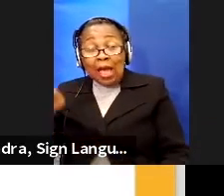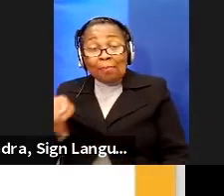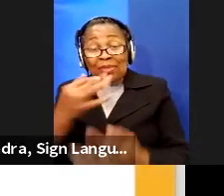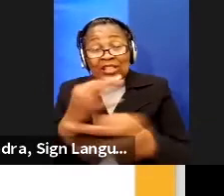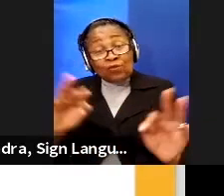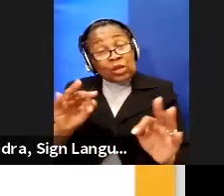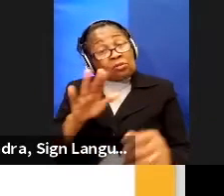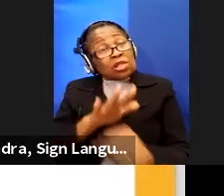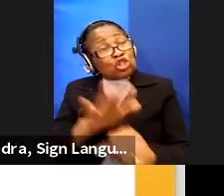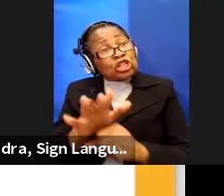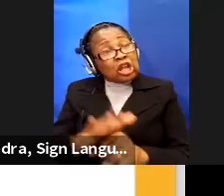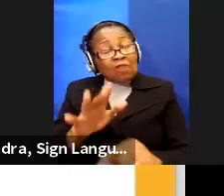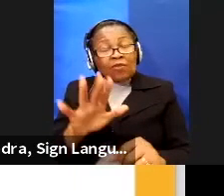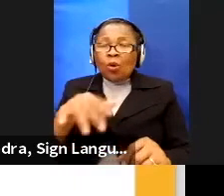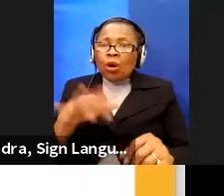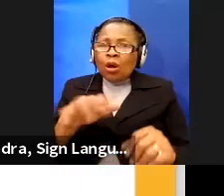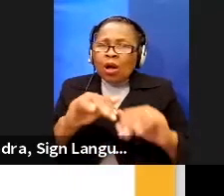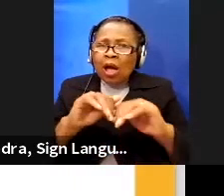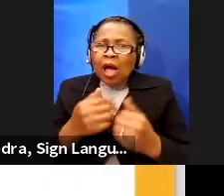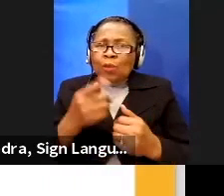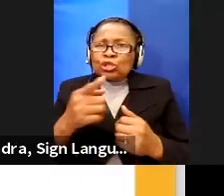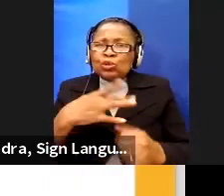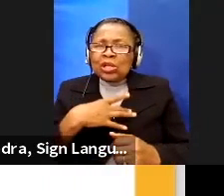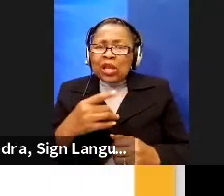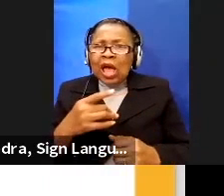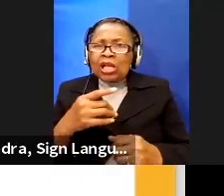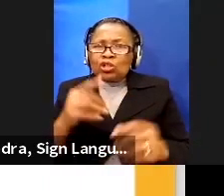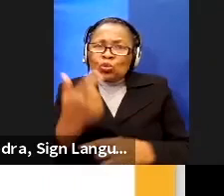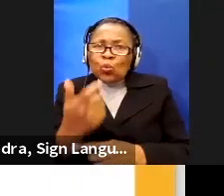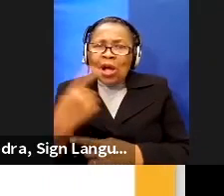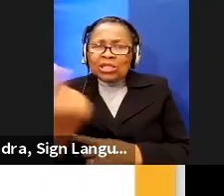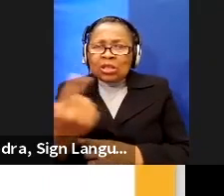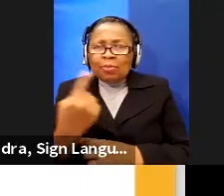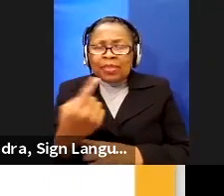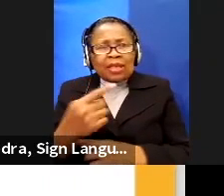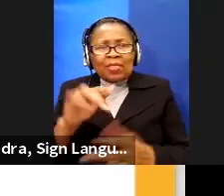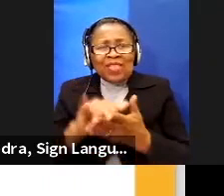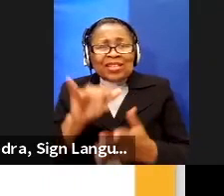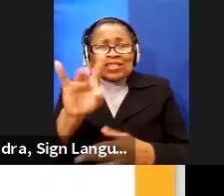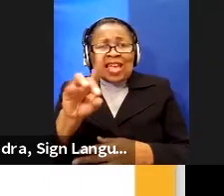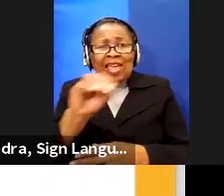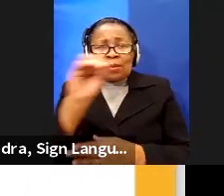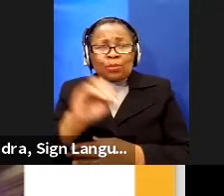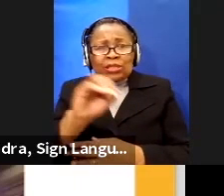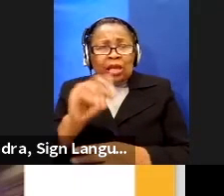like to watch something that is only 80% accurate? Okay. Next slide.